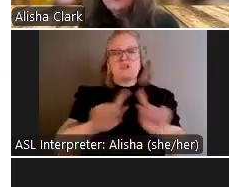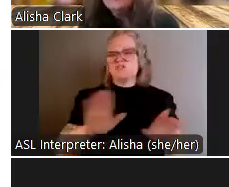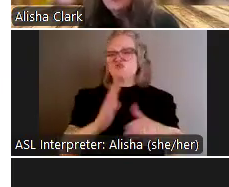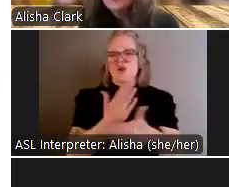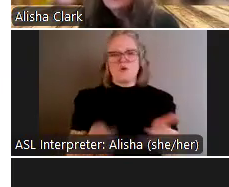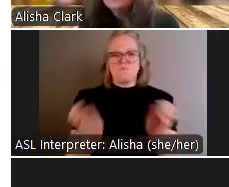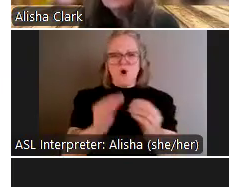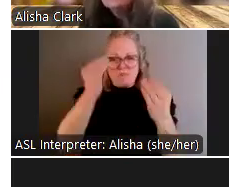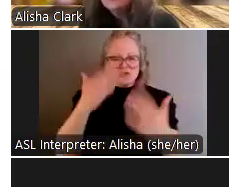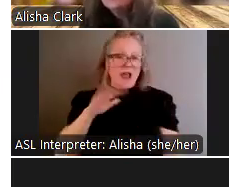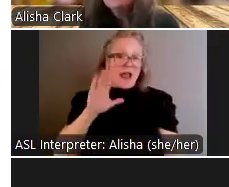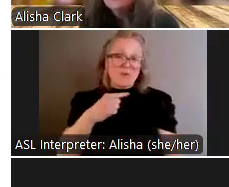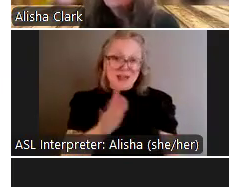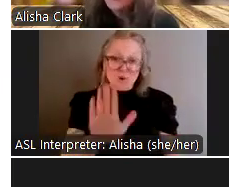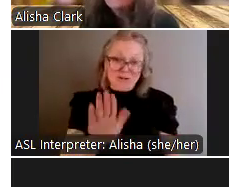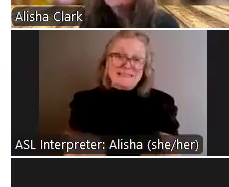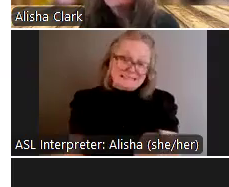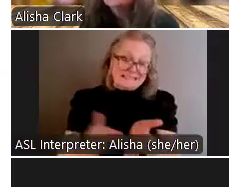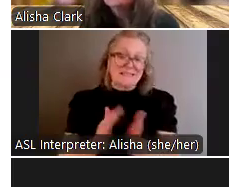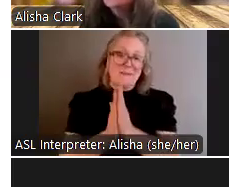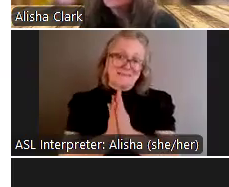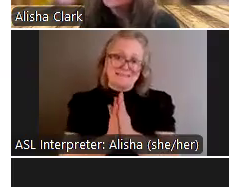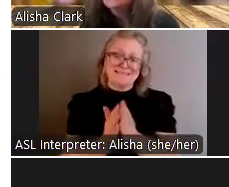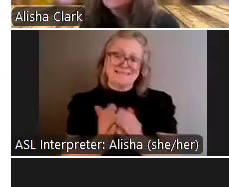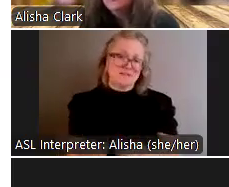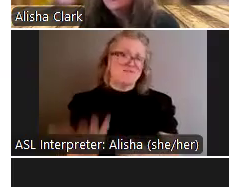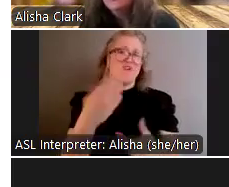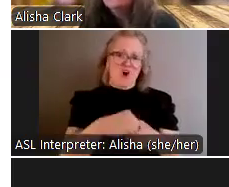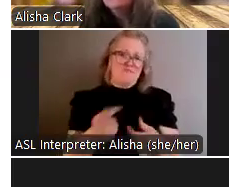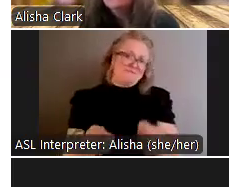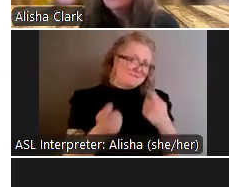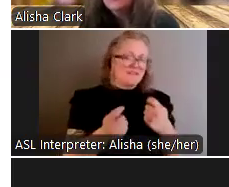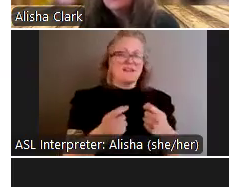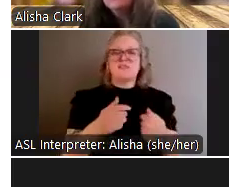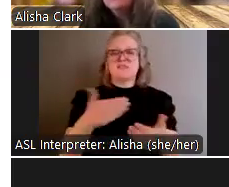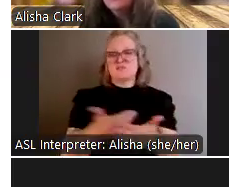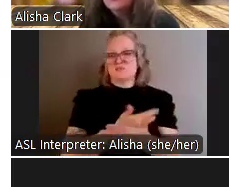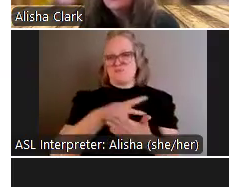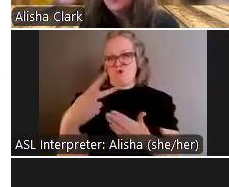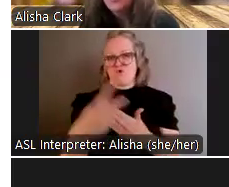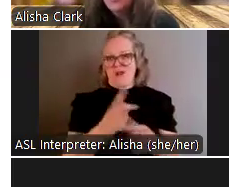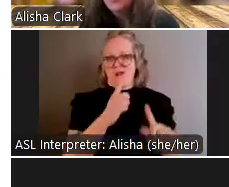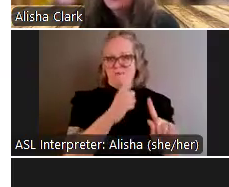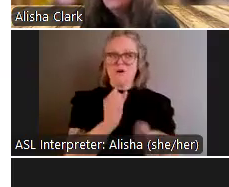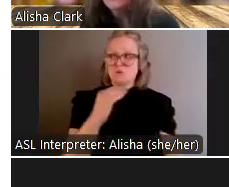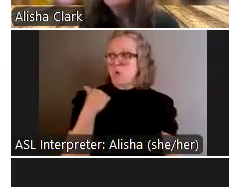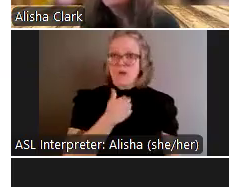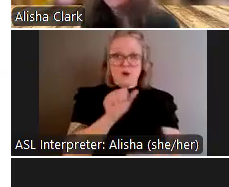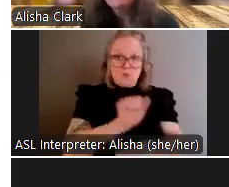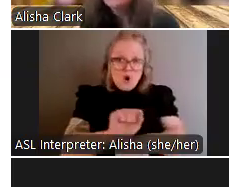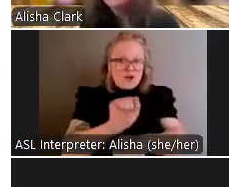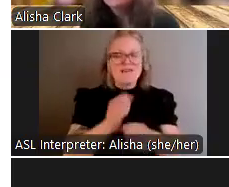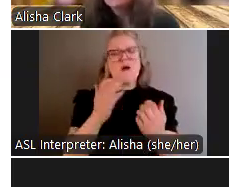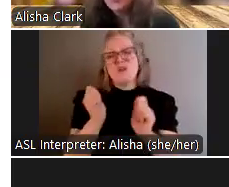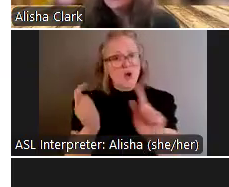tell everybody, please be involved in this new initiative, so that we, you know, we can work on, you know, I want everybody